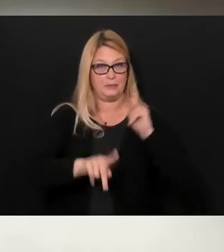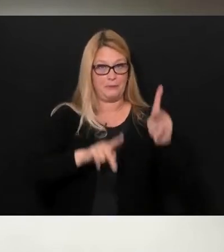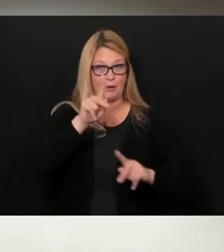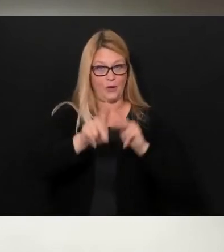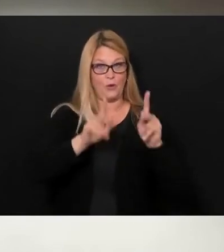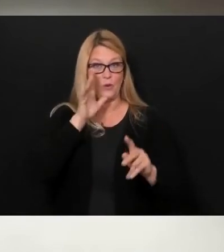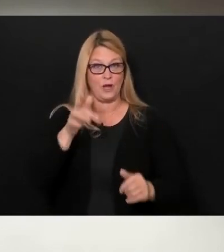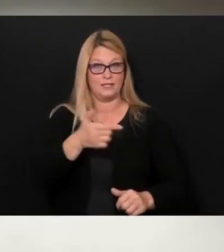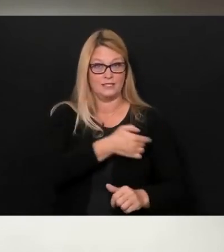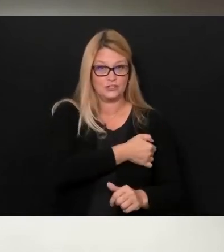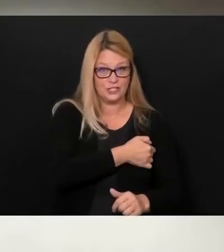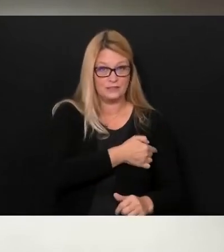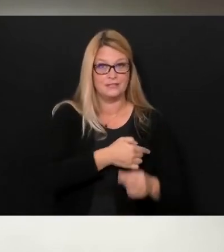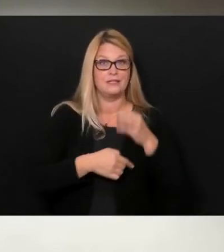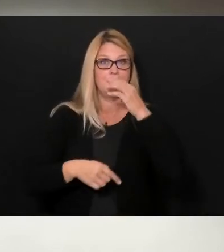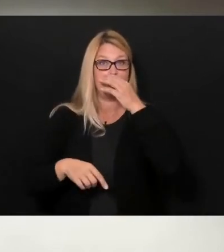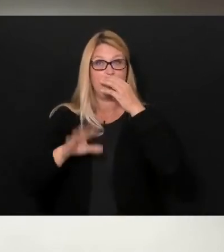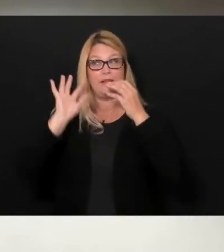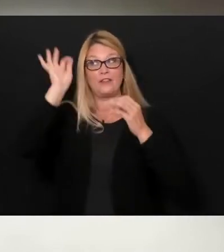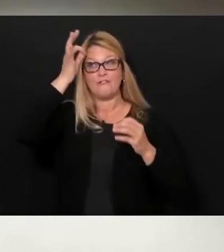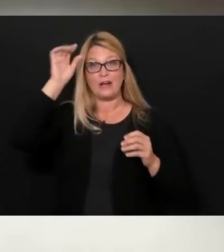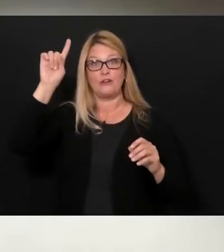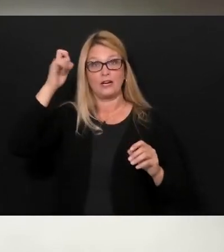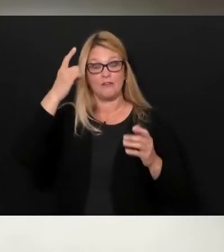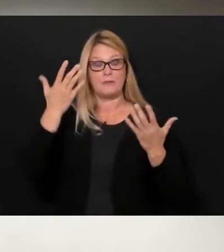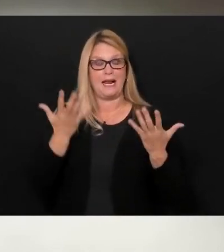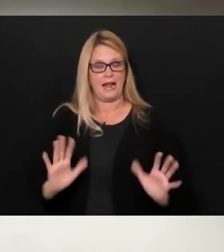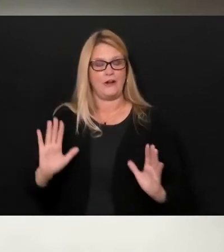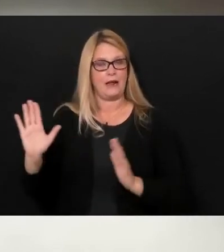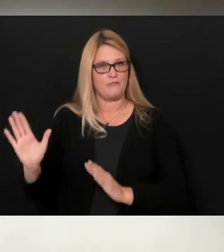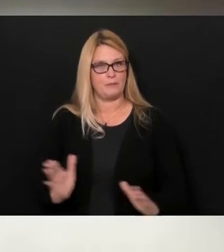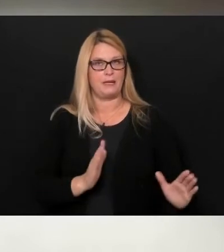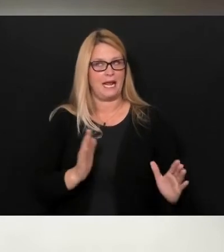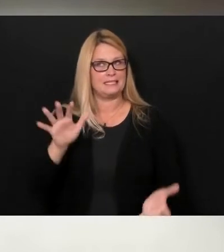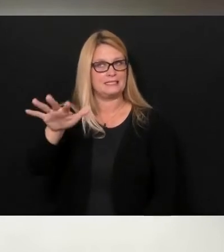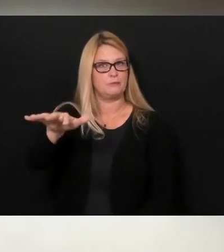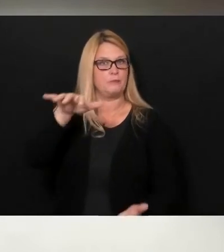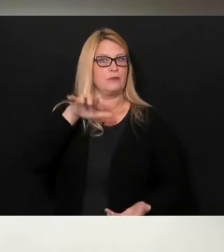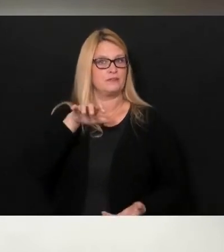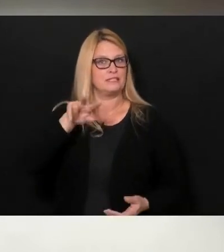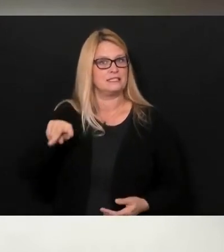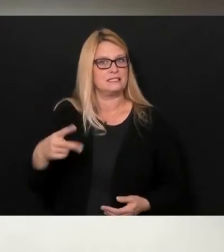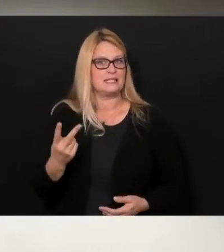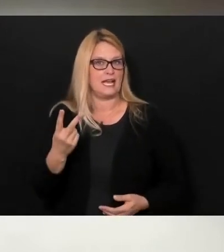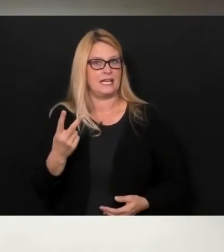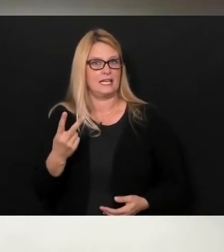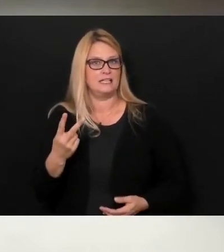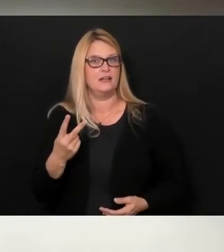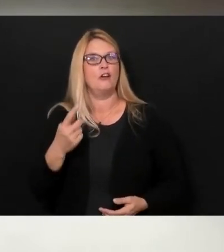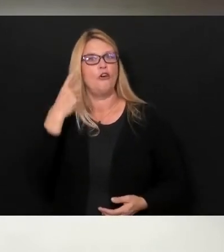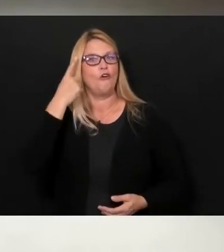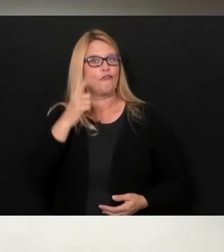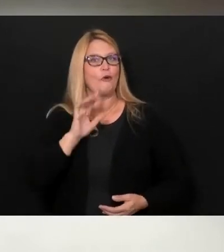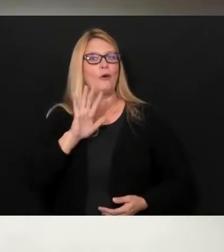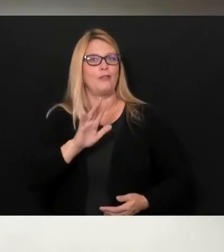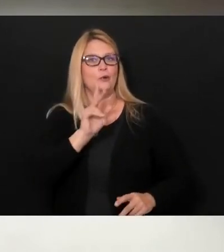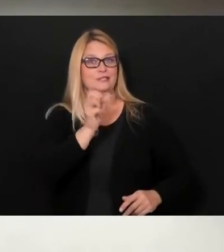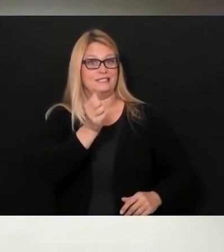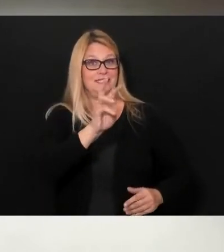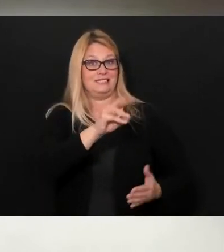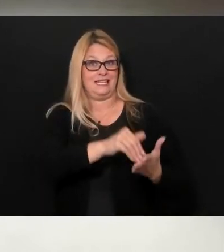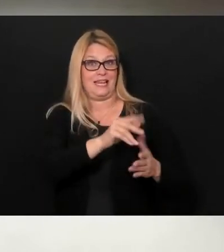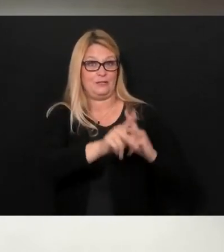the second shot. The federal government has a good plan in place to give us the second booster in the case of the Pfizer